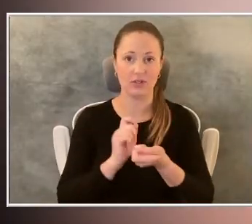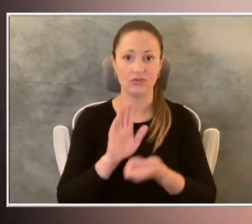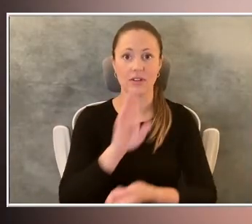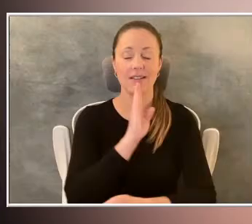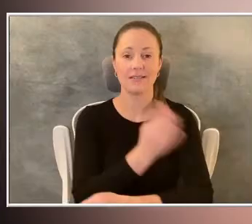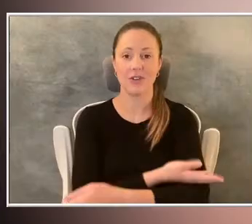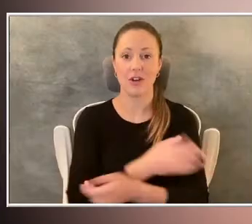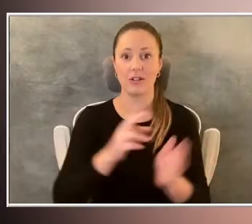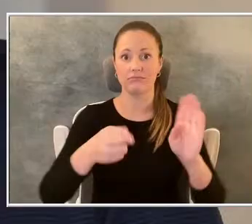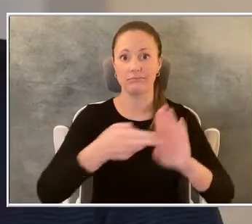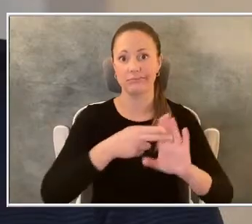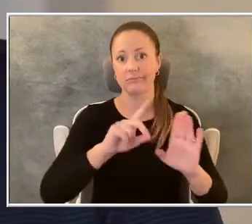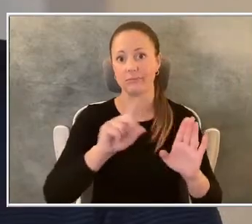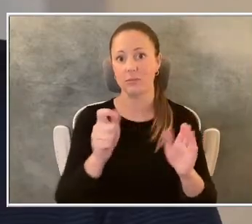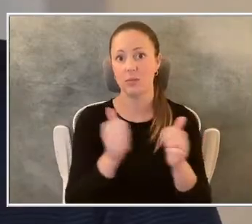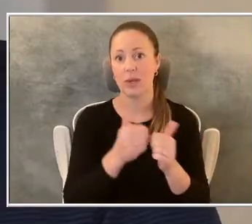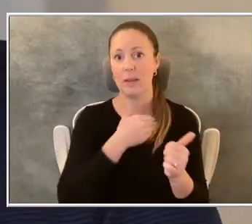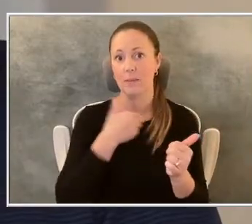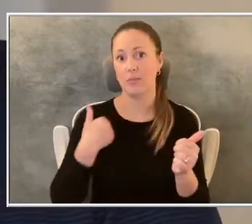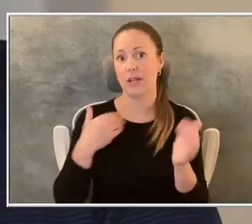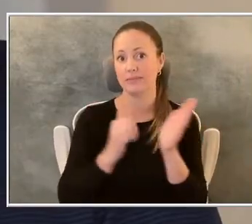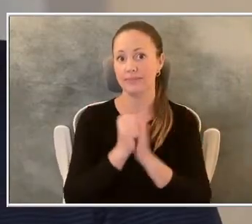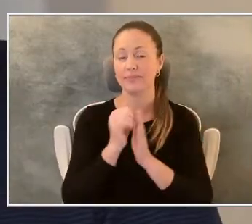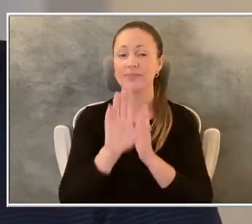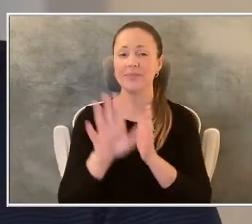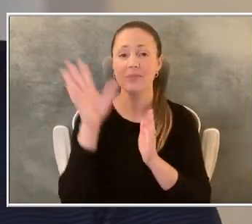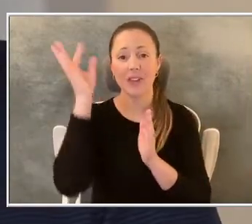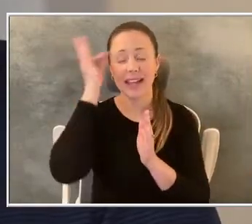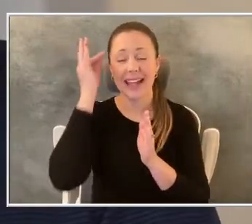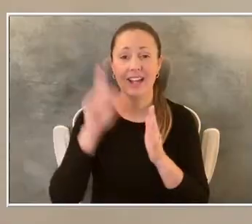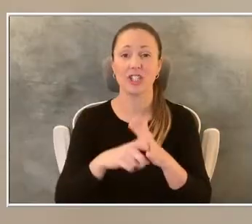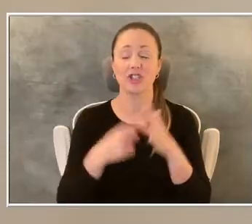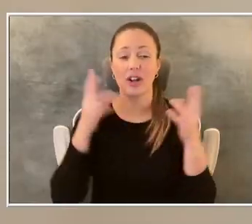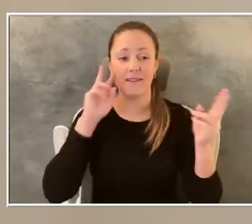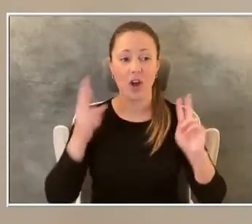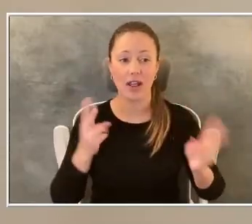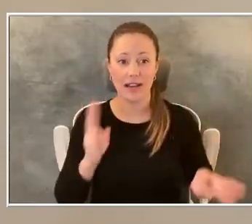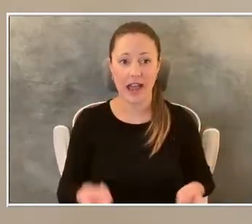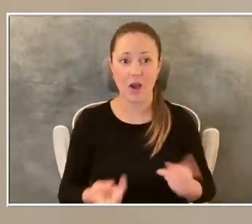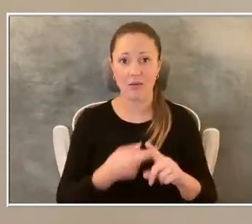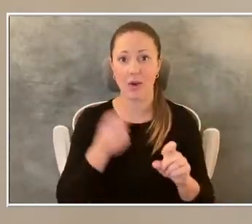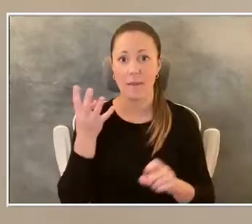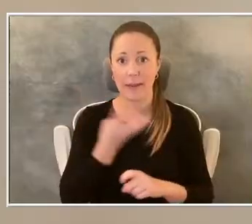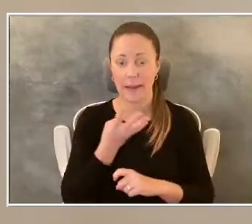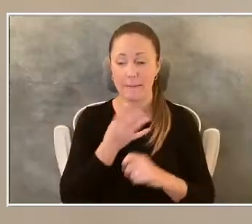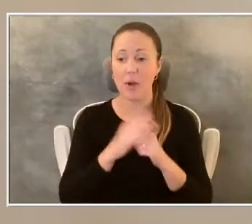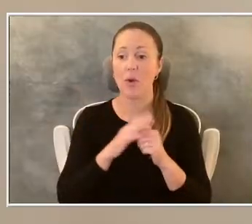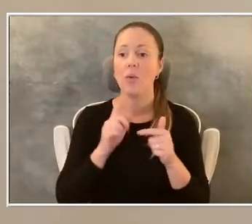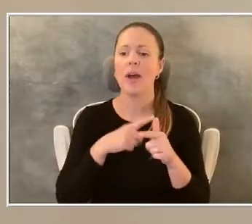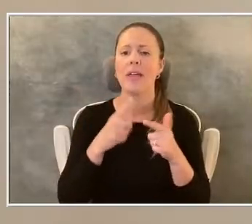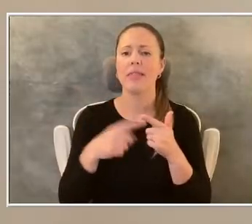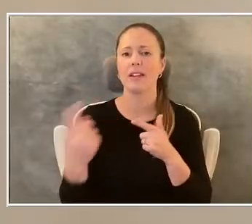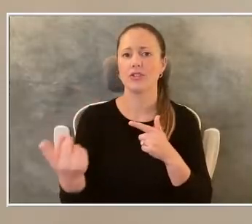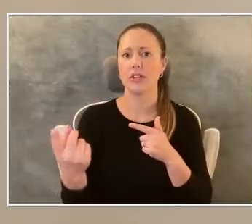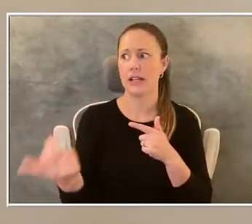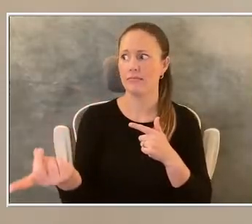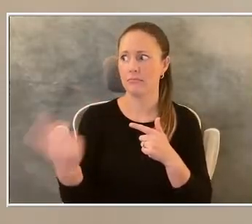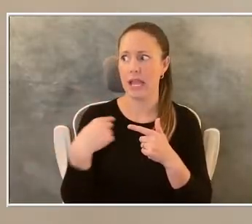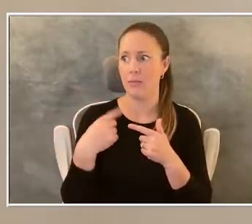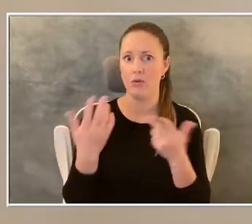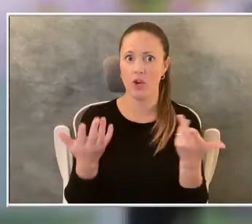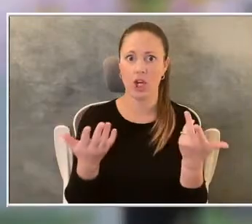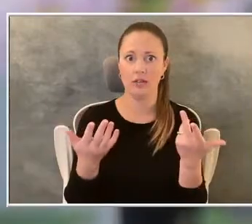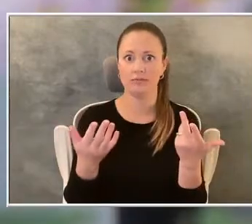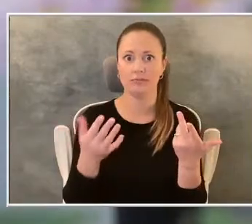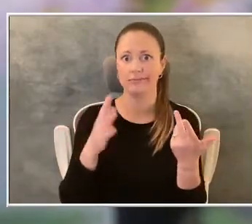cancer. Her hair started falling out from the chemo treatments, and she came over the 4th of July and all her hair was gone. I just kind of stressed